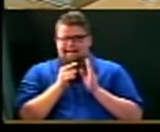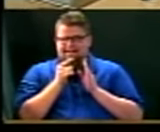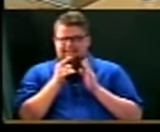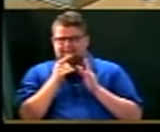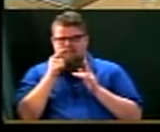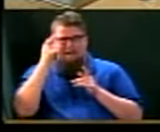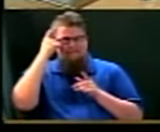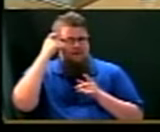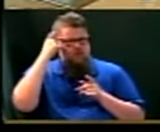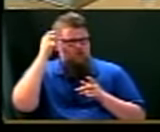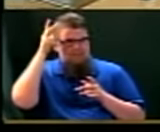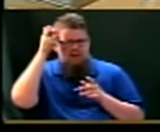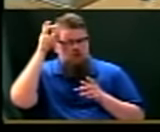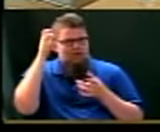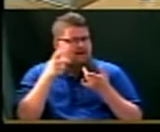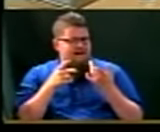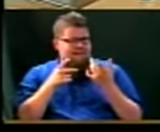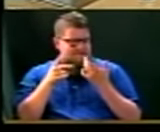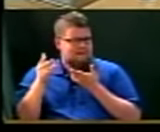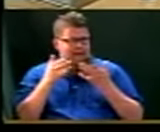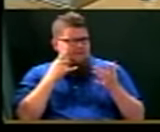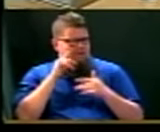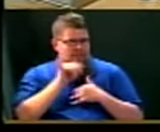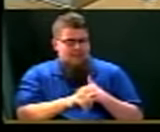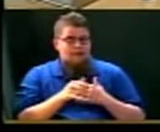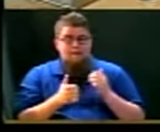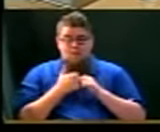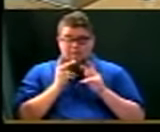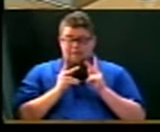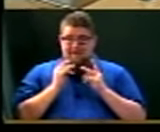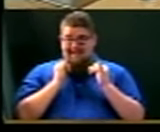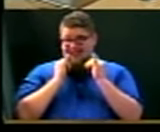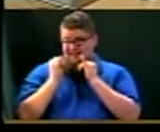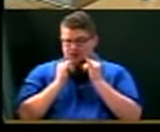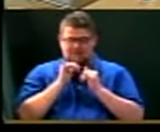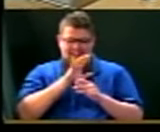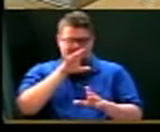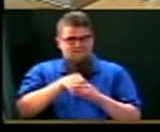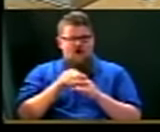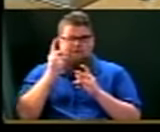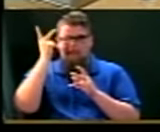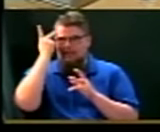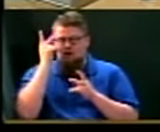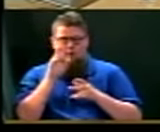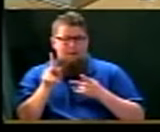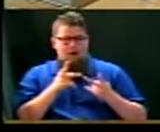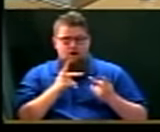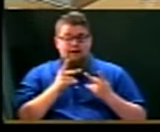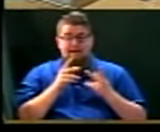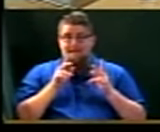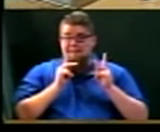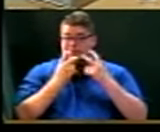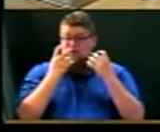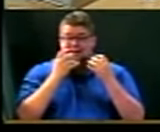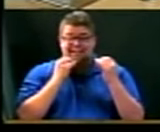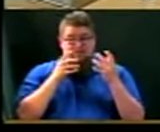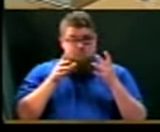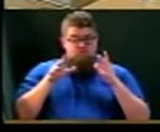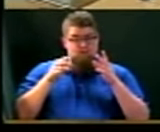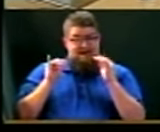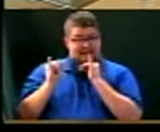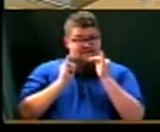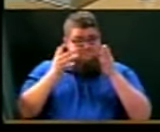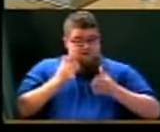I suspect most of the people doing the interviewing were not of the political party of the people that were interviewed. I don't know that, but it really